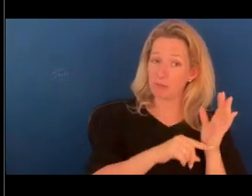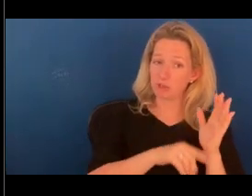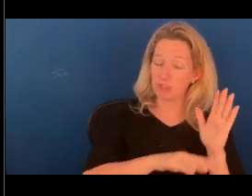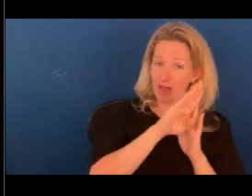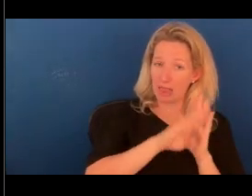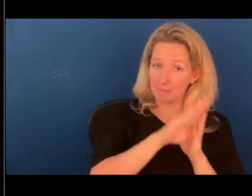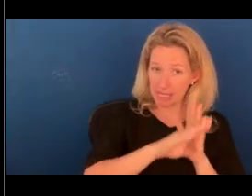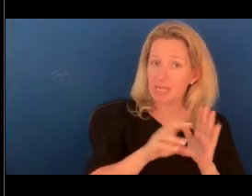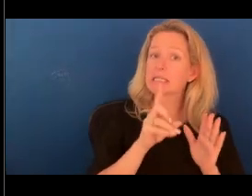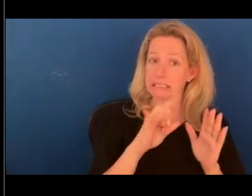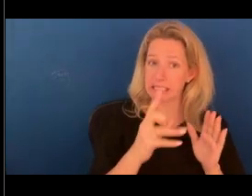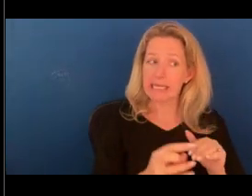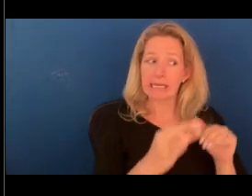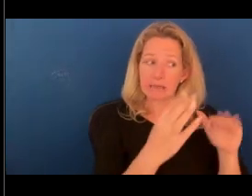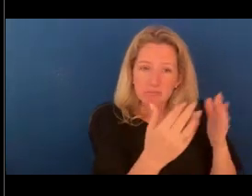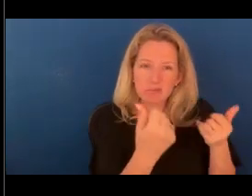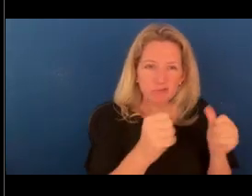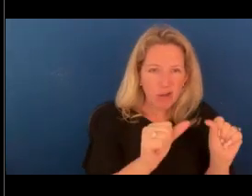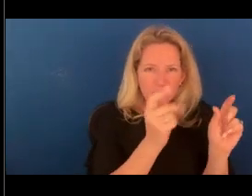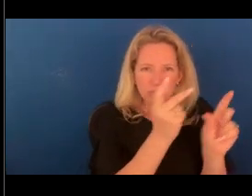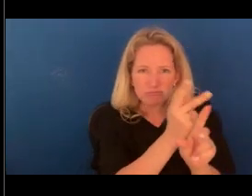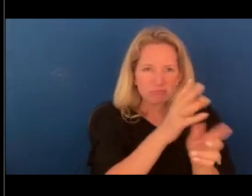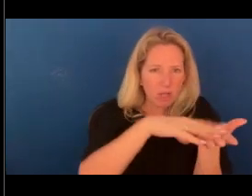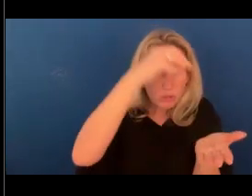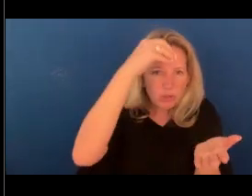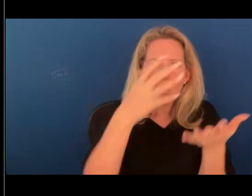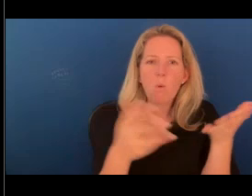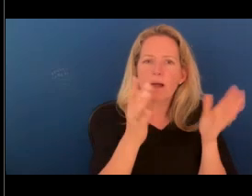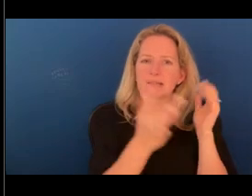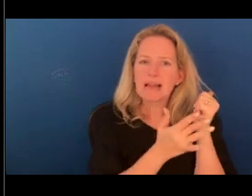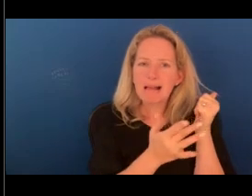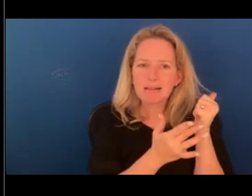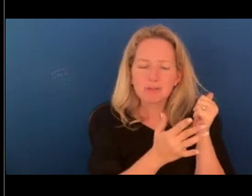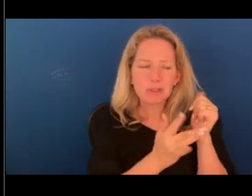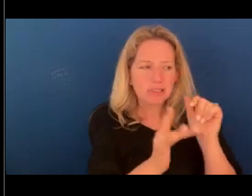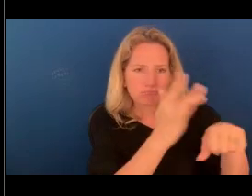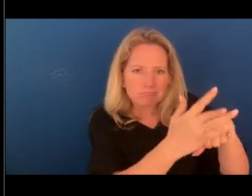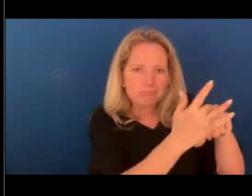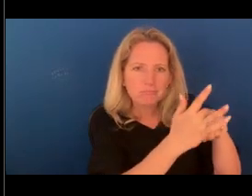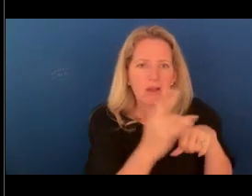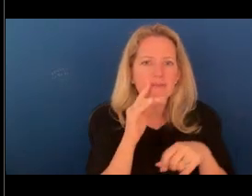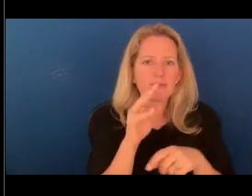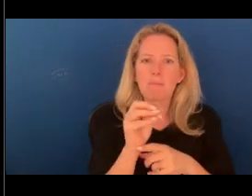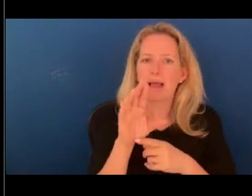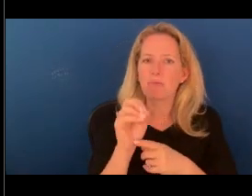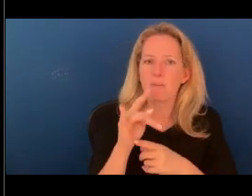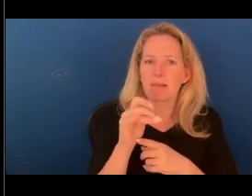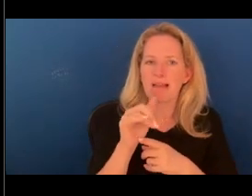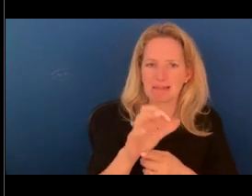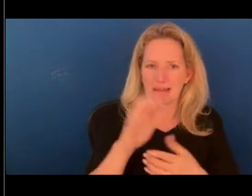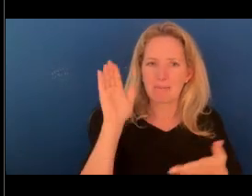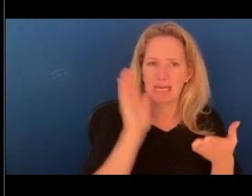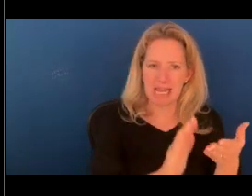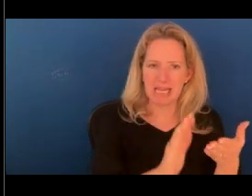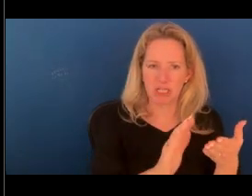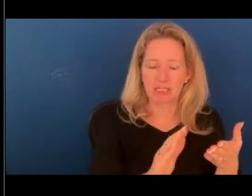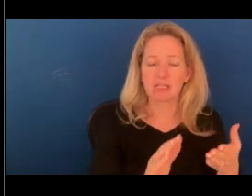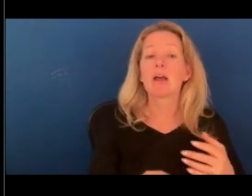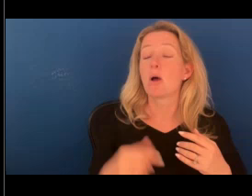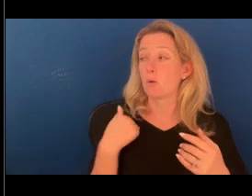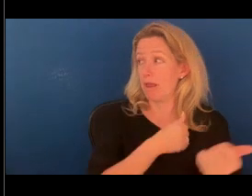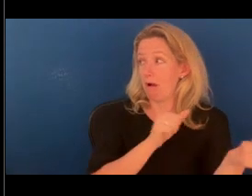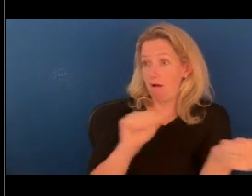looking at technologies that are good for, specifically for microplastics mitigation. So it's clearly an issue. We all